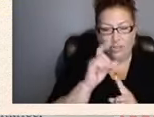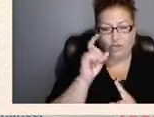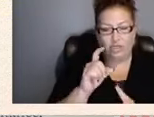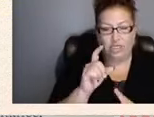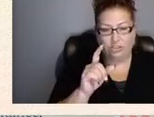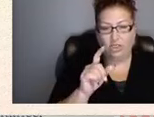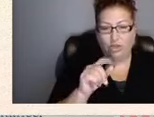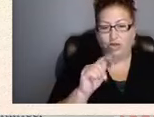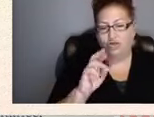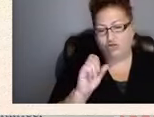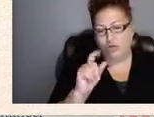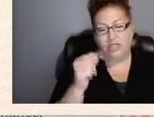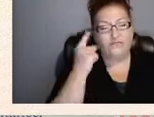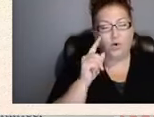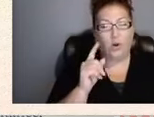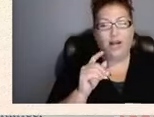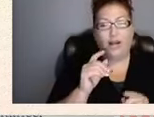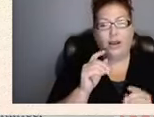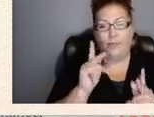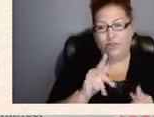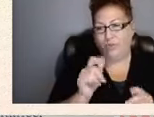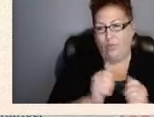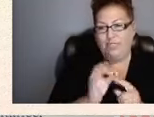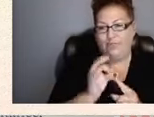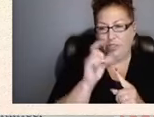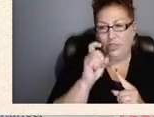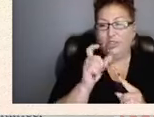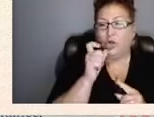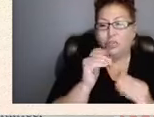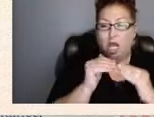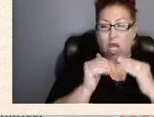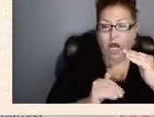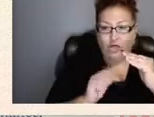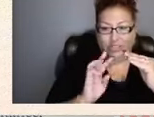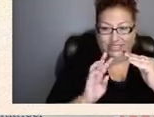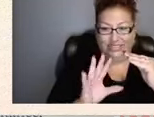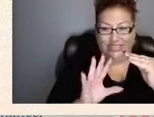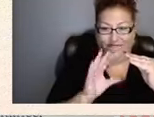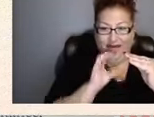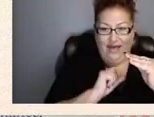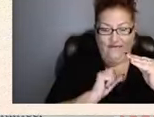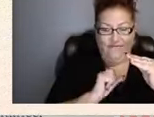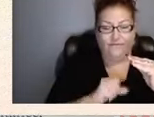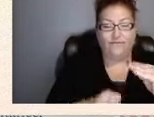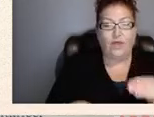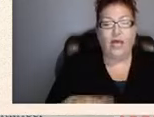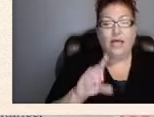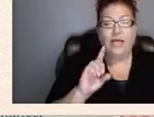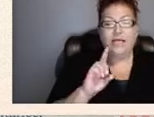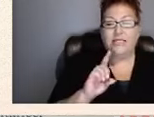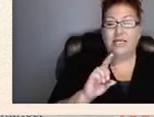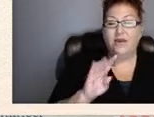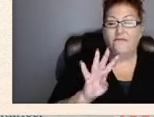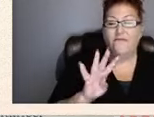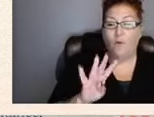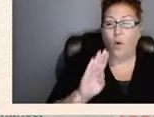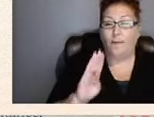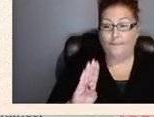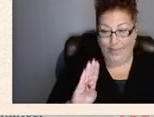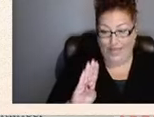needs who is under the age of 65. A D4B trust is